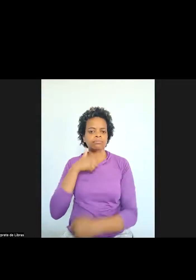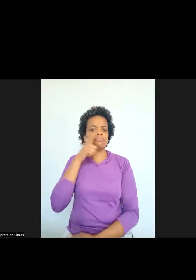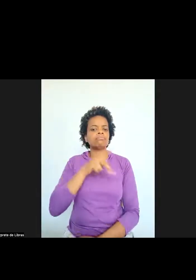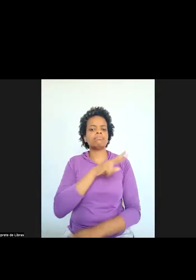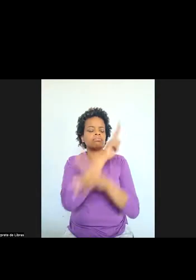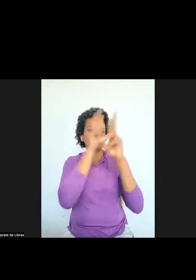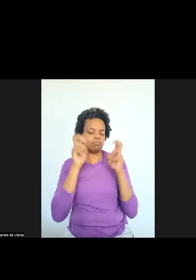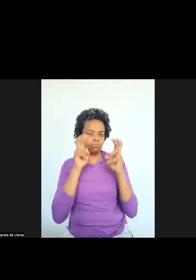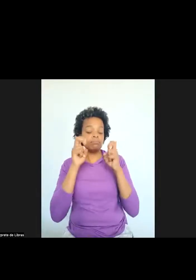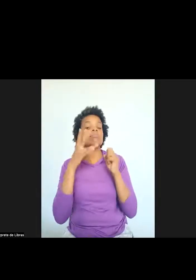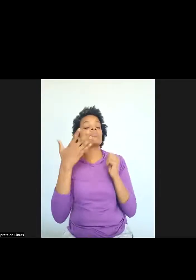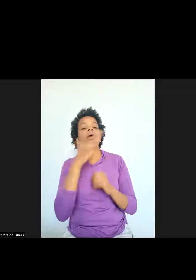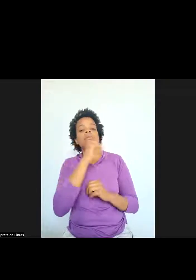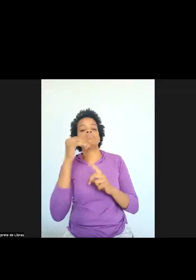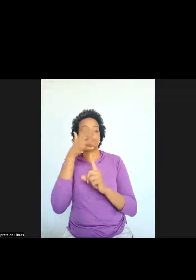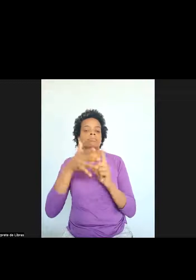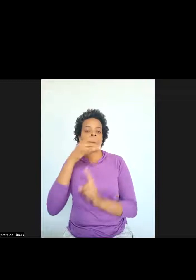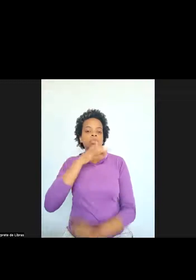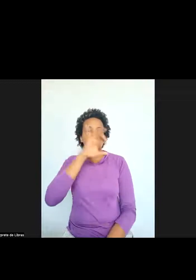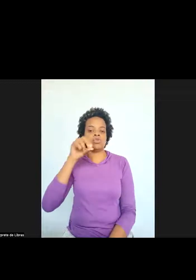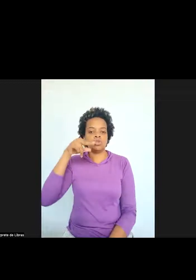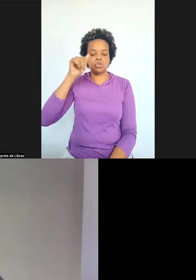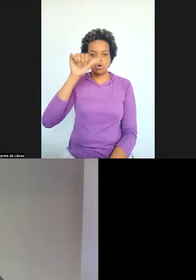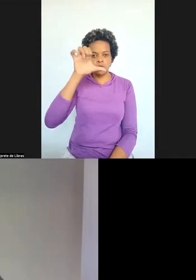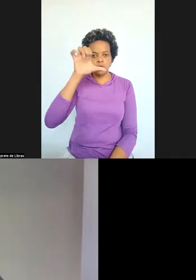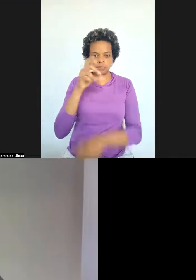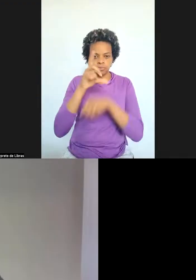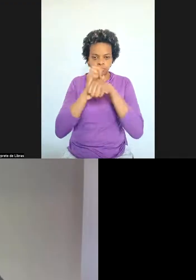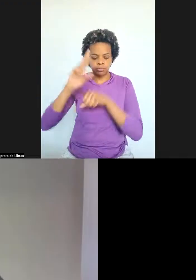axis, and I'm going to invite Jonas Rodrigues Leite.